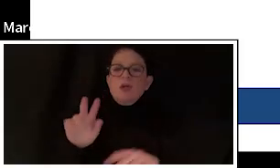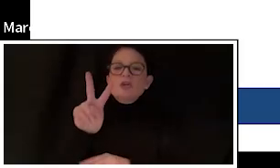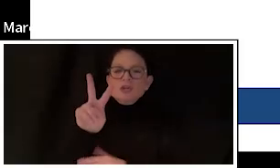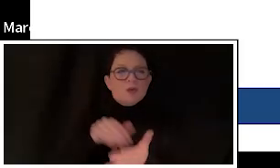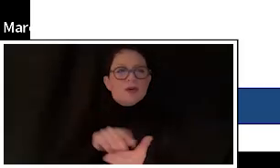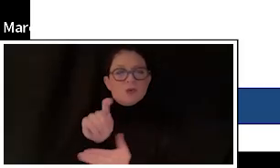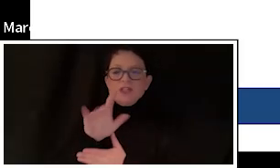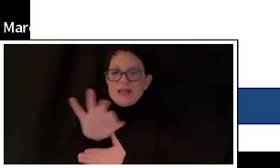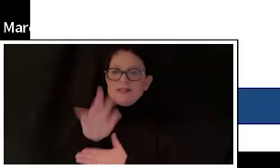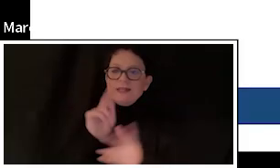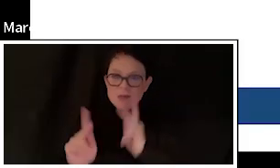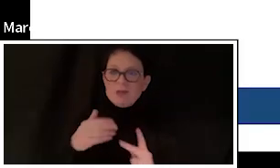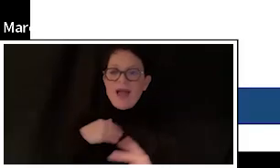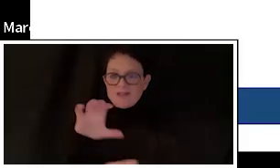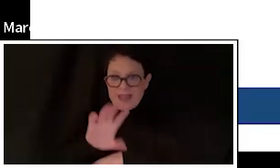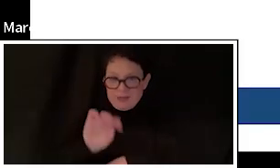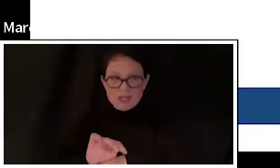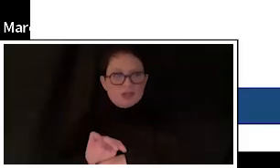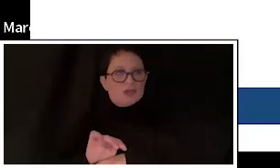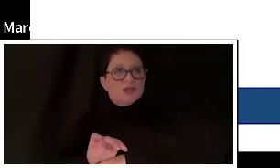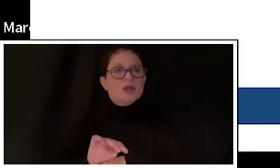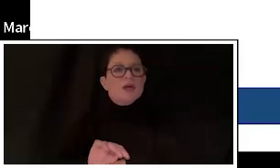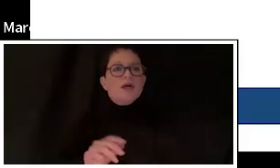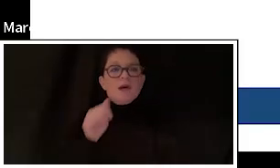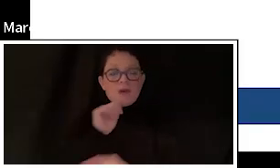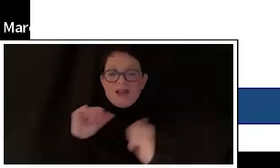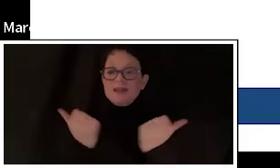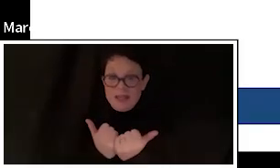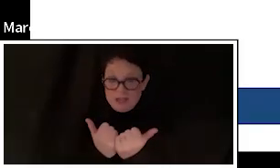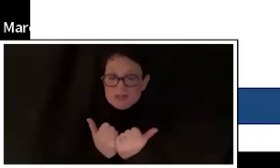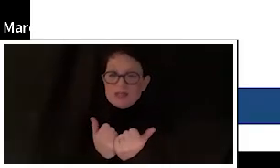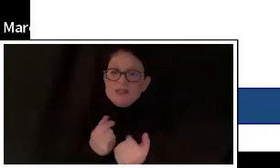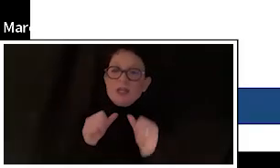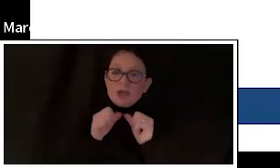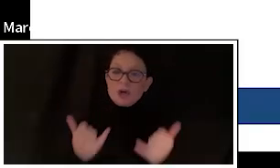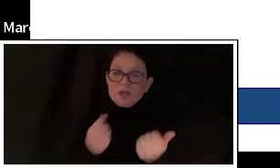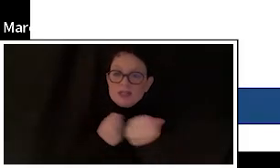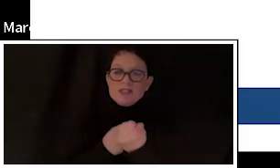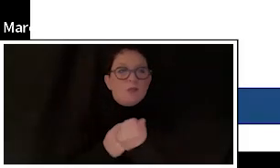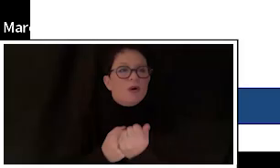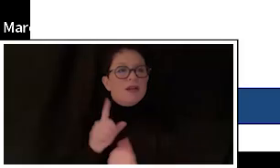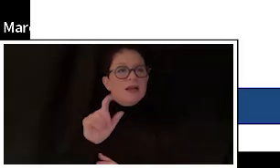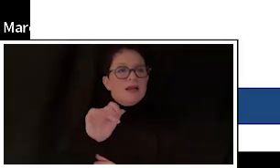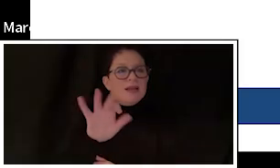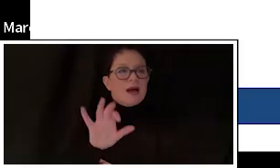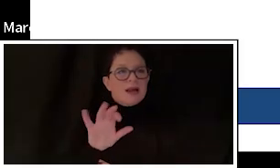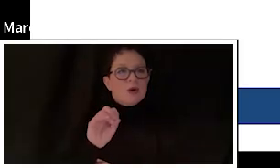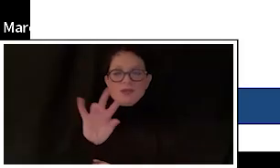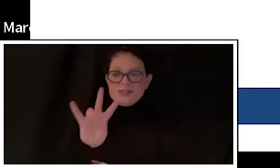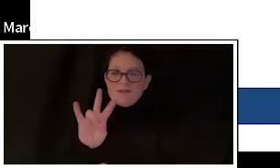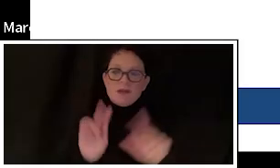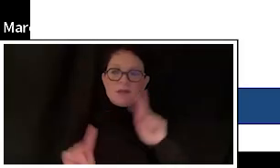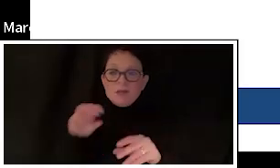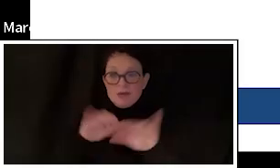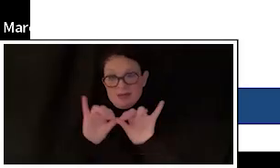management agencies. These are private agencies, and they are currently supporting 907 people in